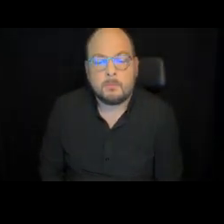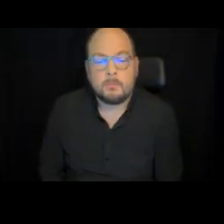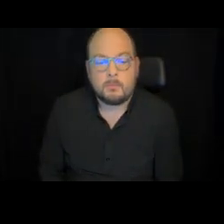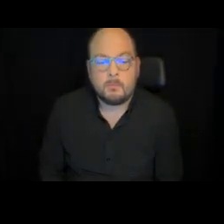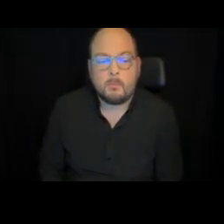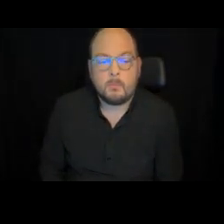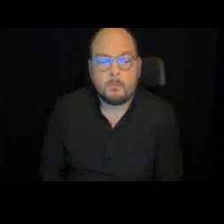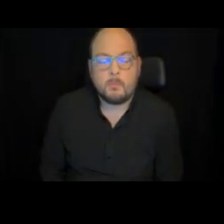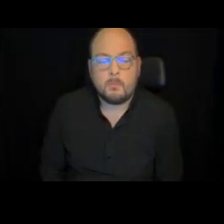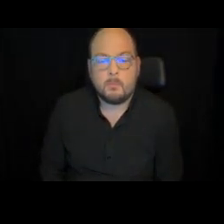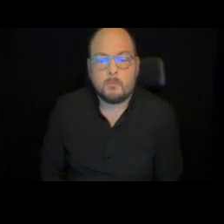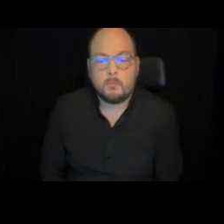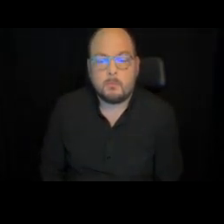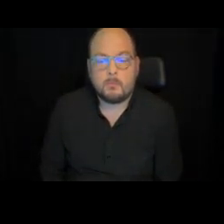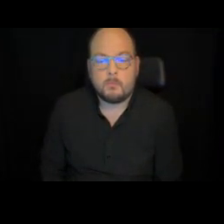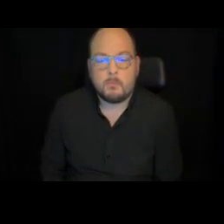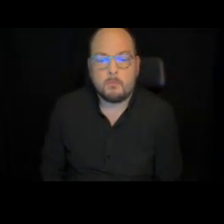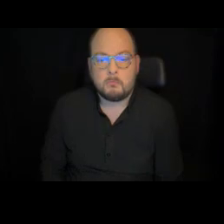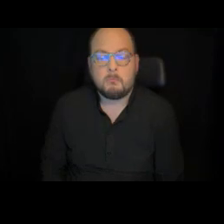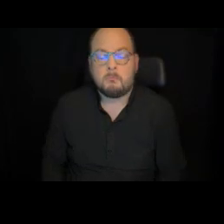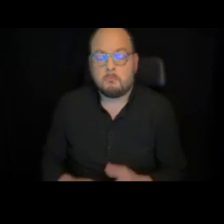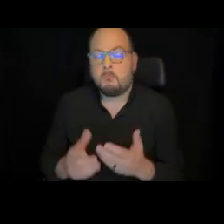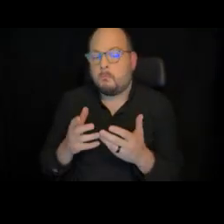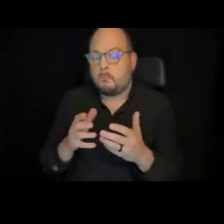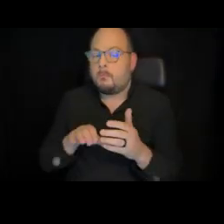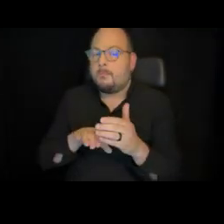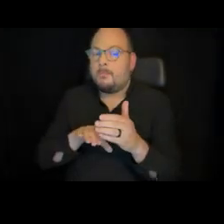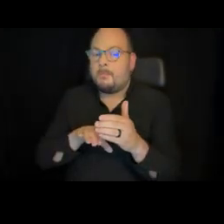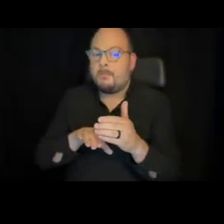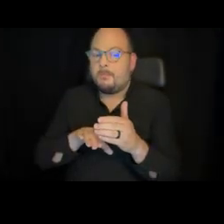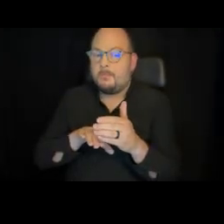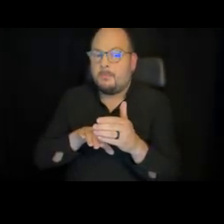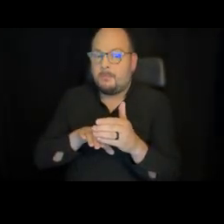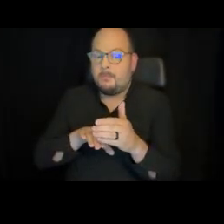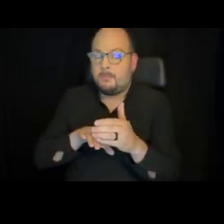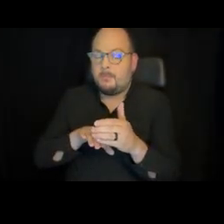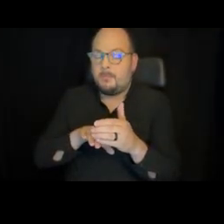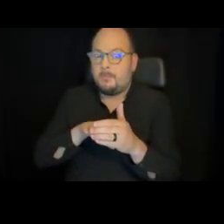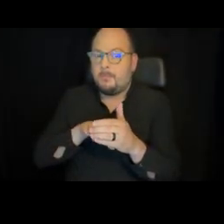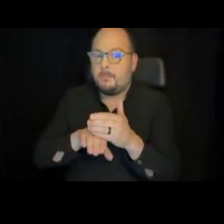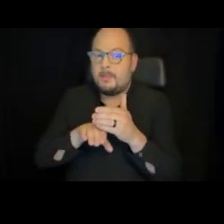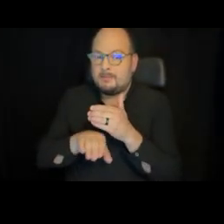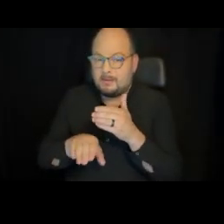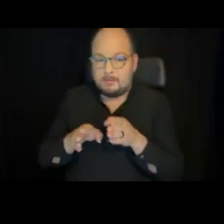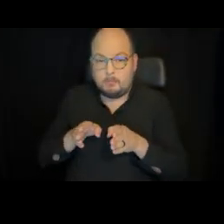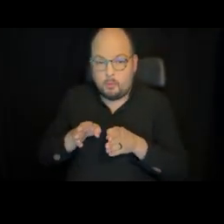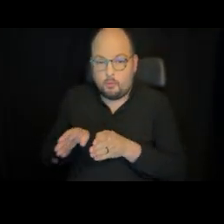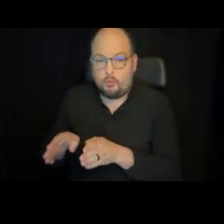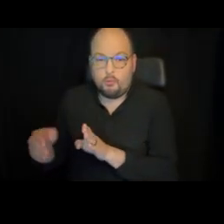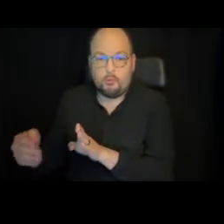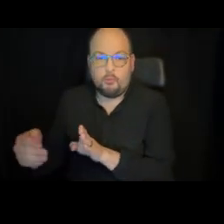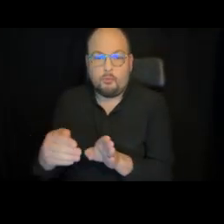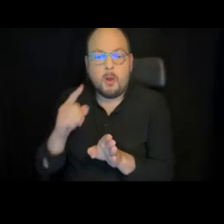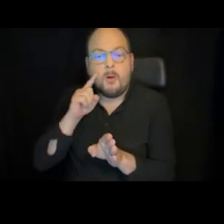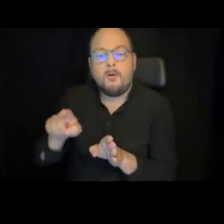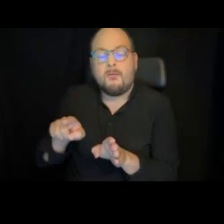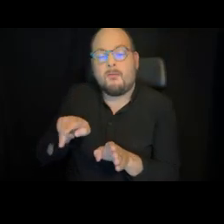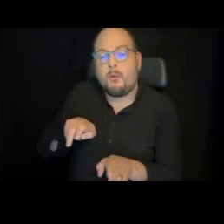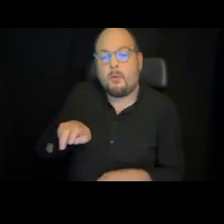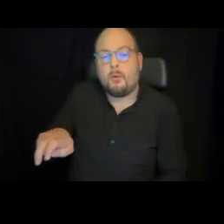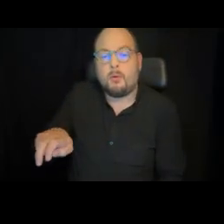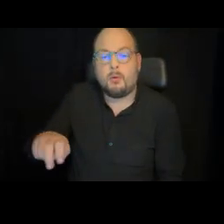Even though an accessible route for a 90-degree turnaround and obstruction is 36